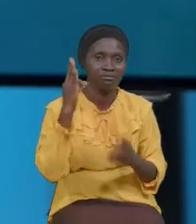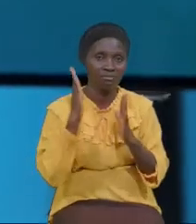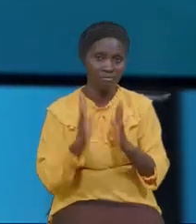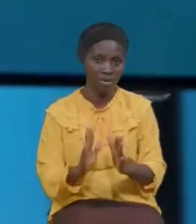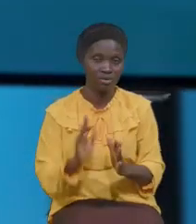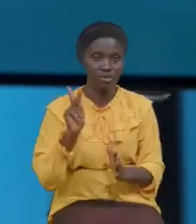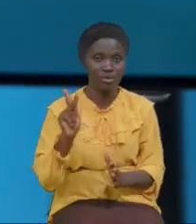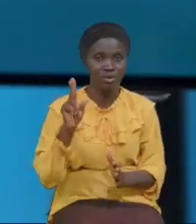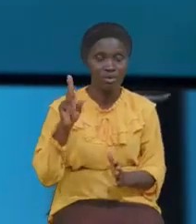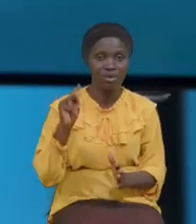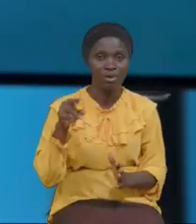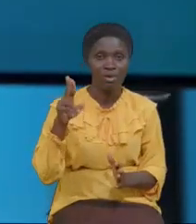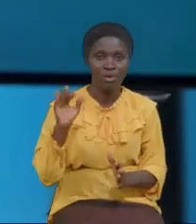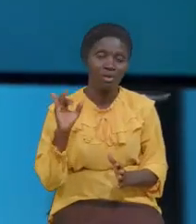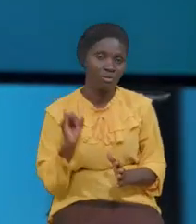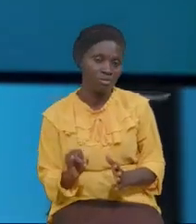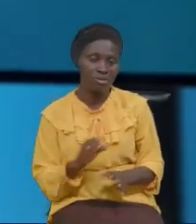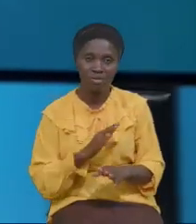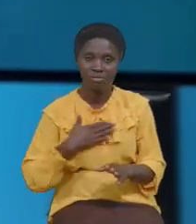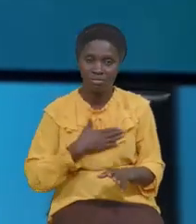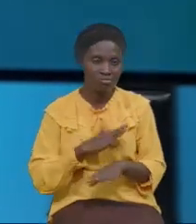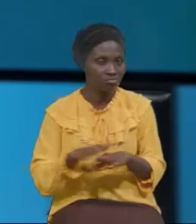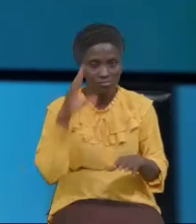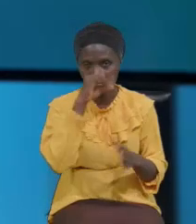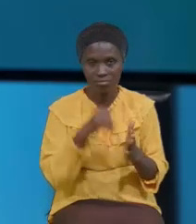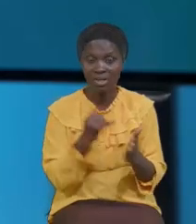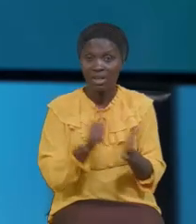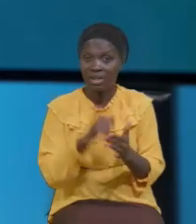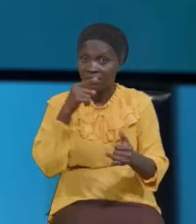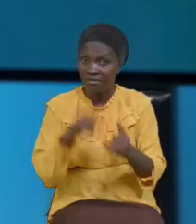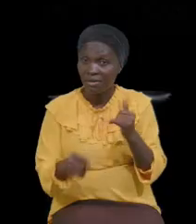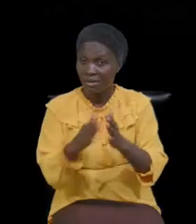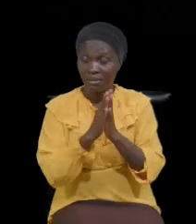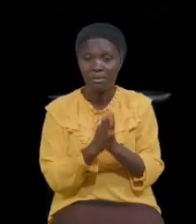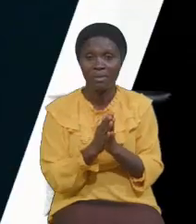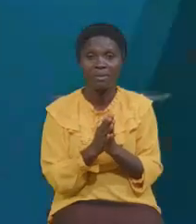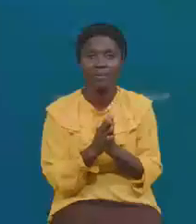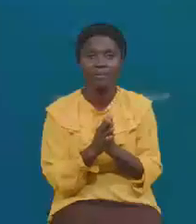it. That final prayer is a prayer that you would use to